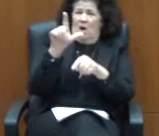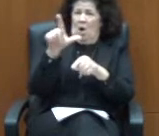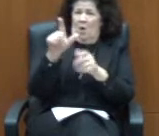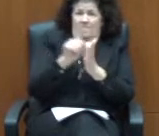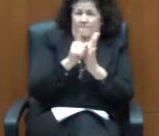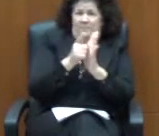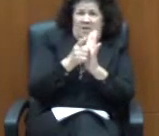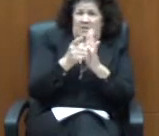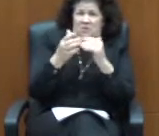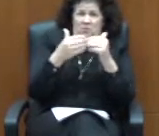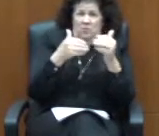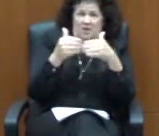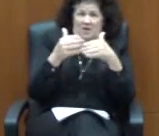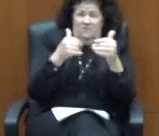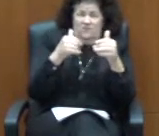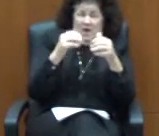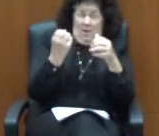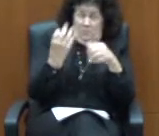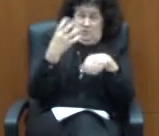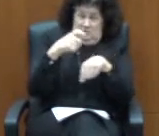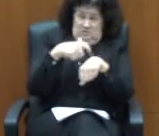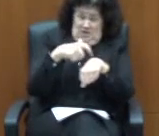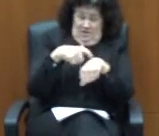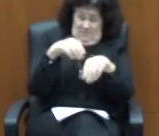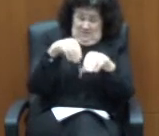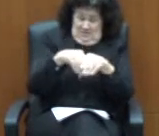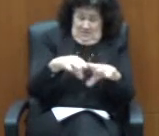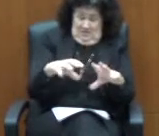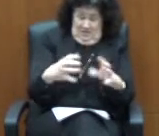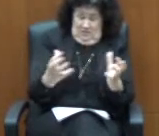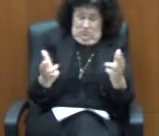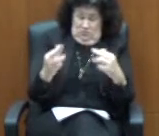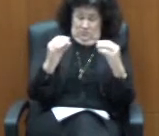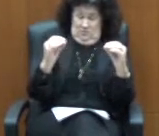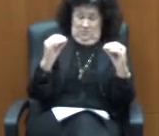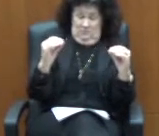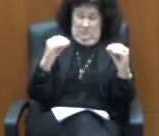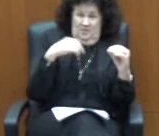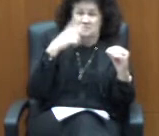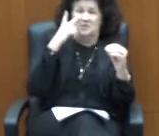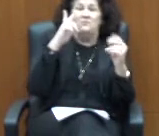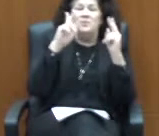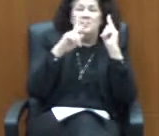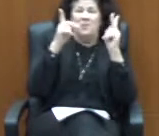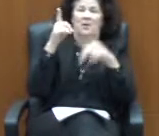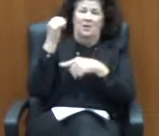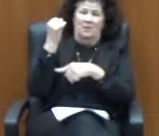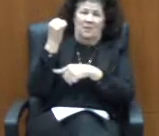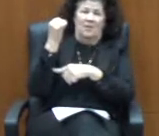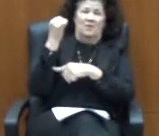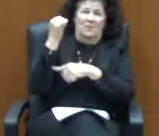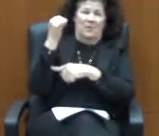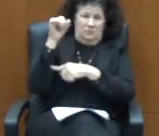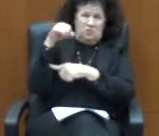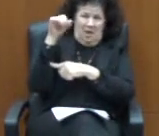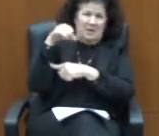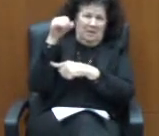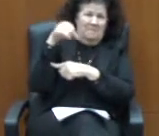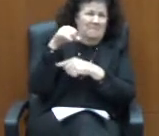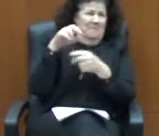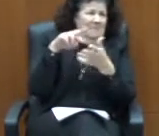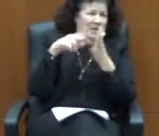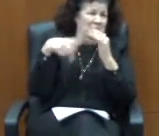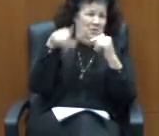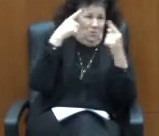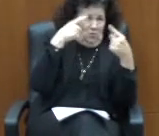want, but the number, how much time we actually in the classroom teaching. I see a whole bunch of people shaking their head, so they must agree with me. But